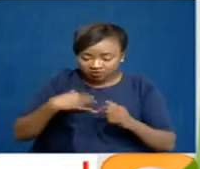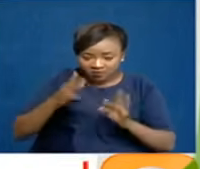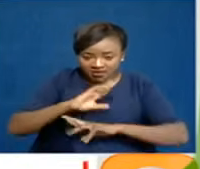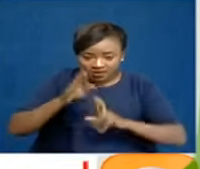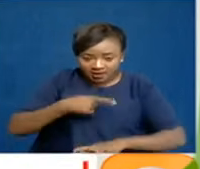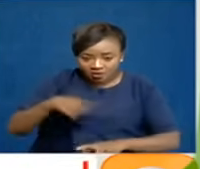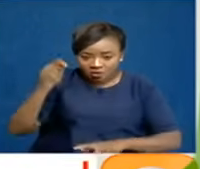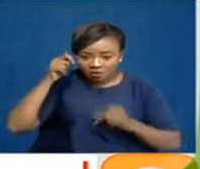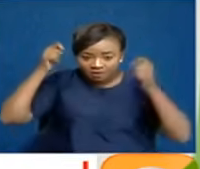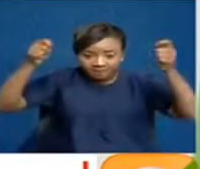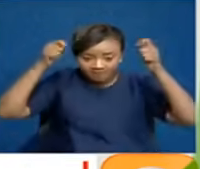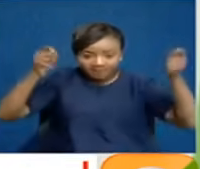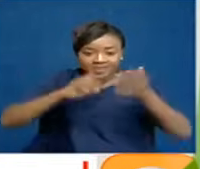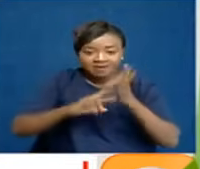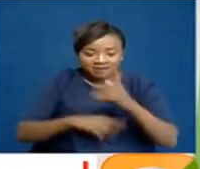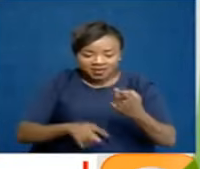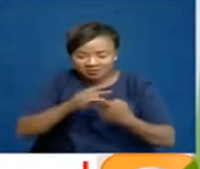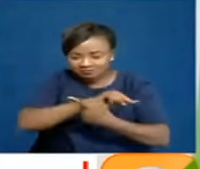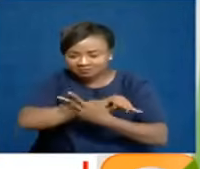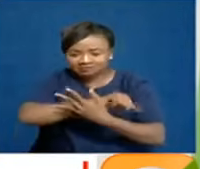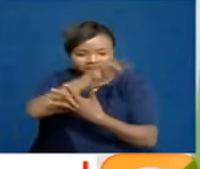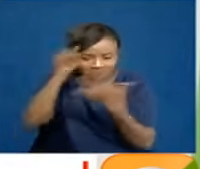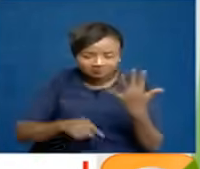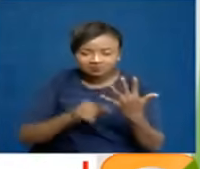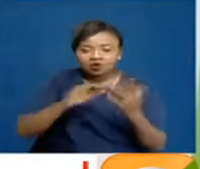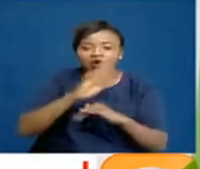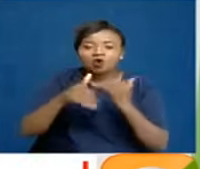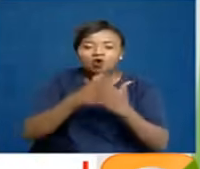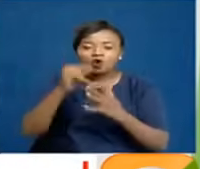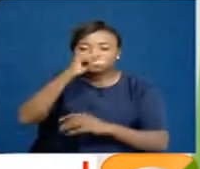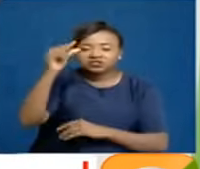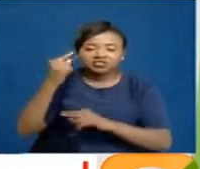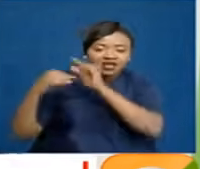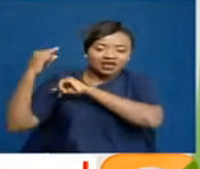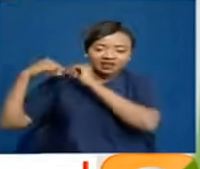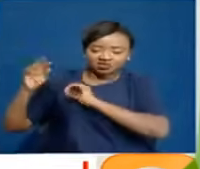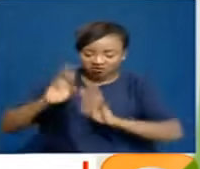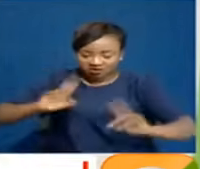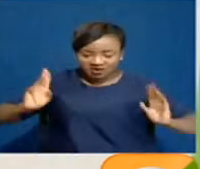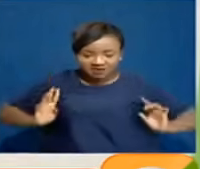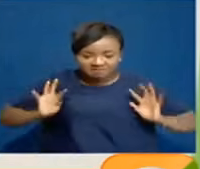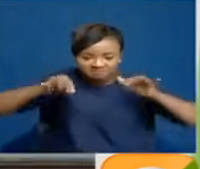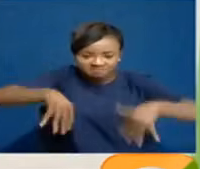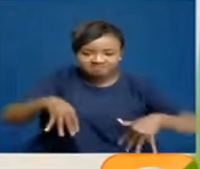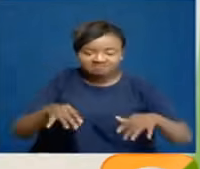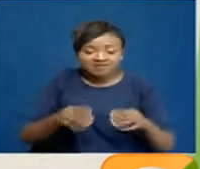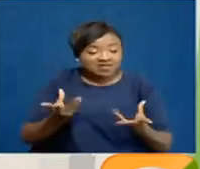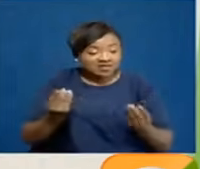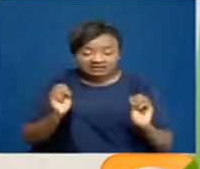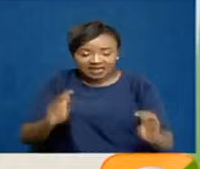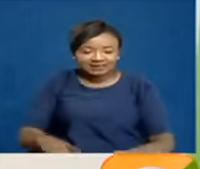will be Gen Z plus millennial plus even their grandmothers may come out. Because it's not going to be easy.